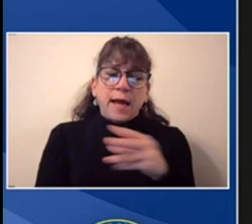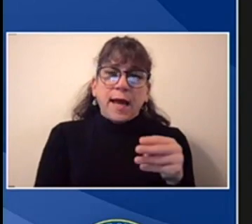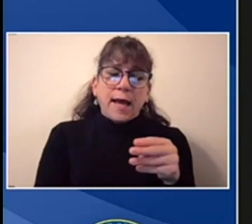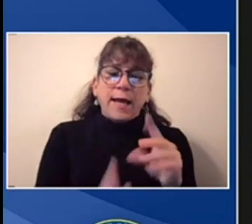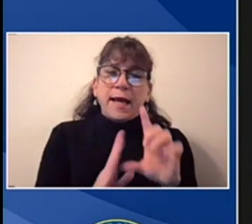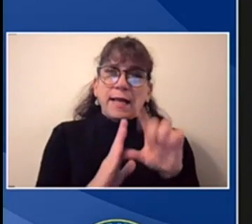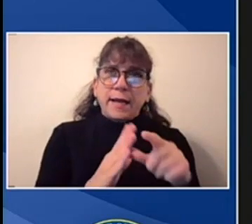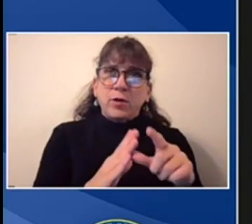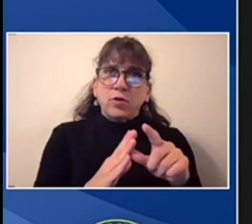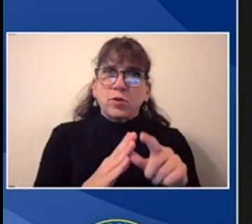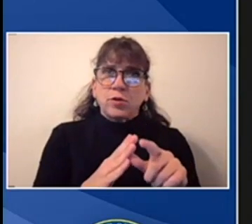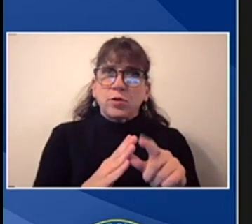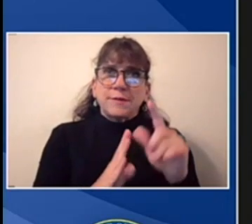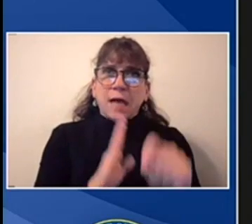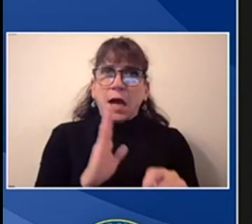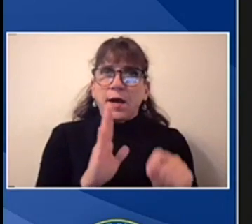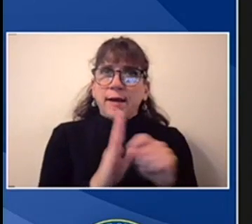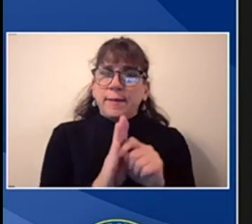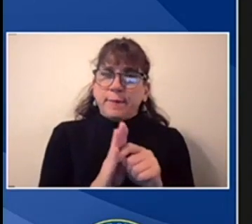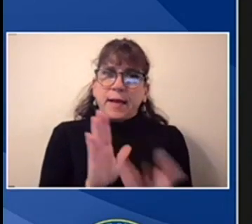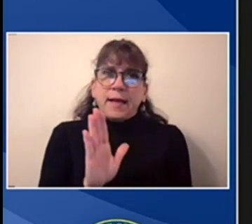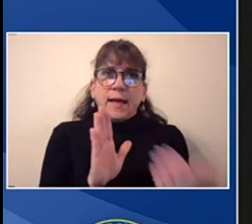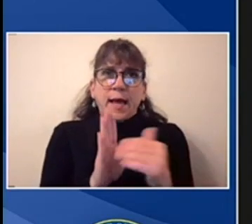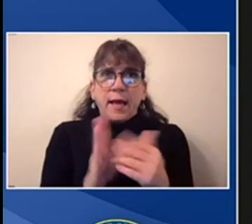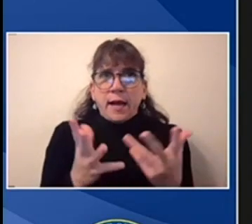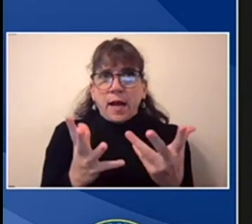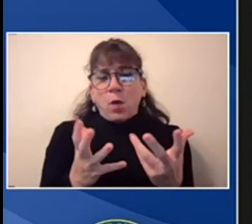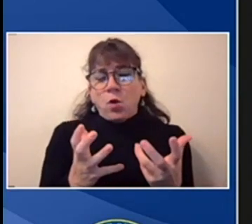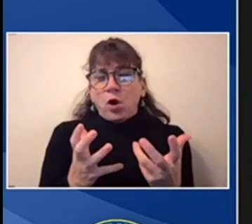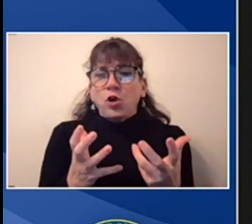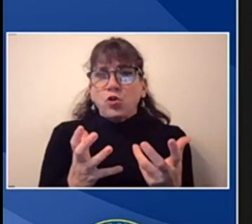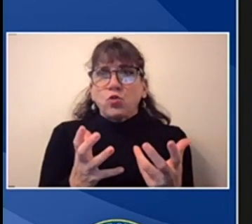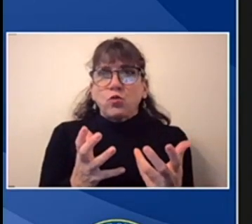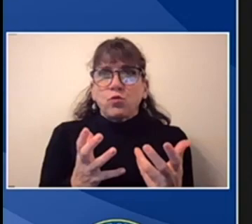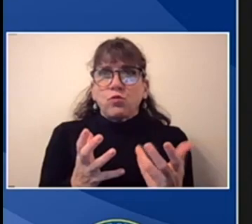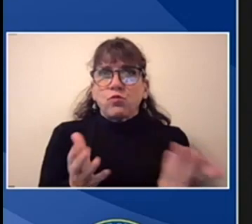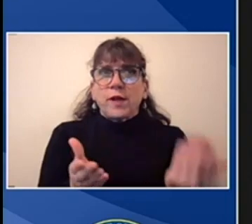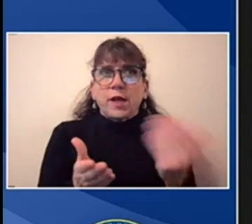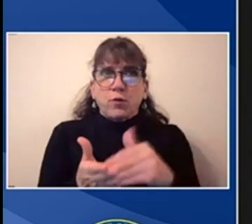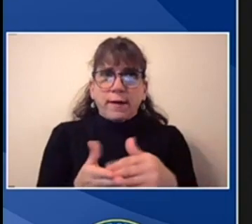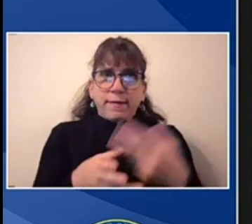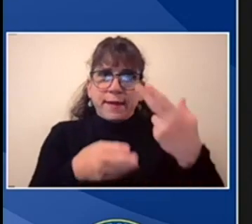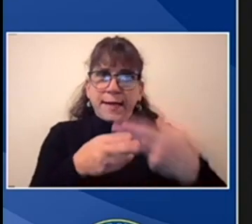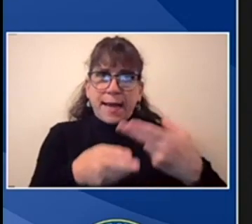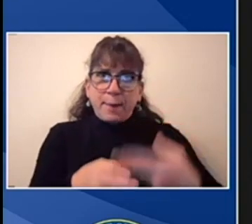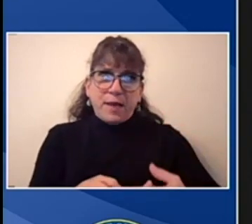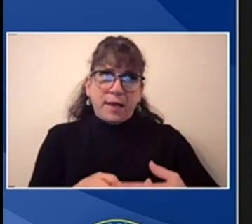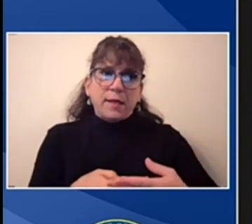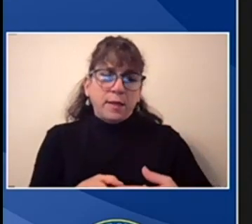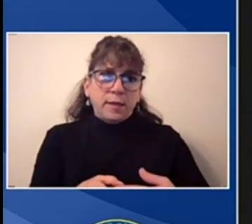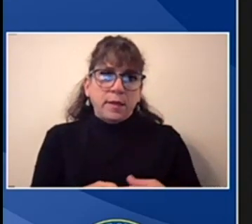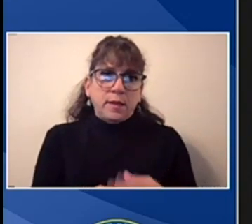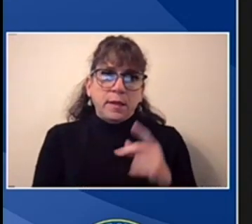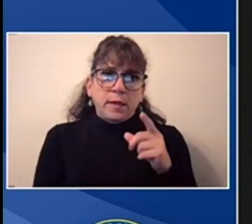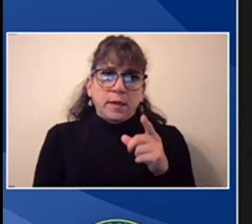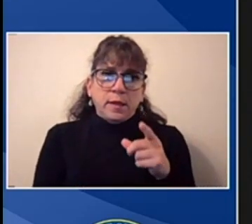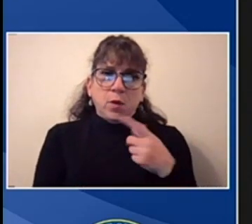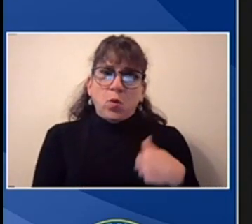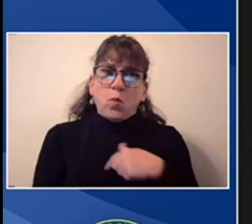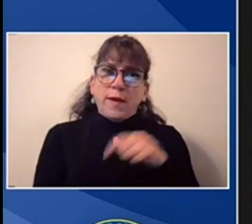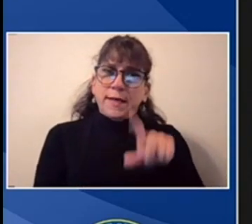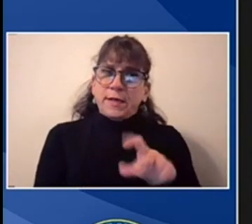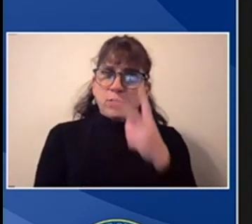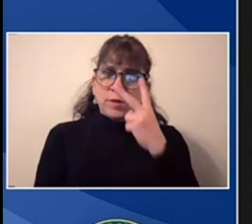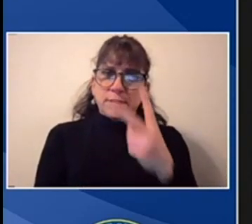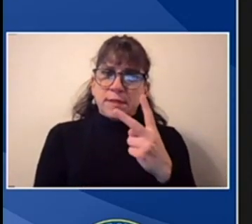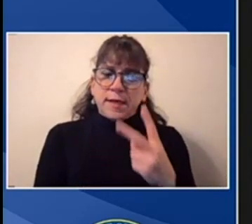time. Once again, I want to reiterate the naming convention. We need to see either a